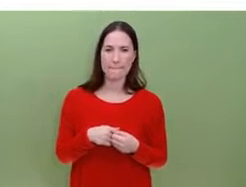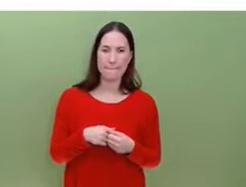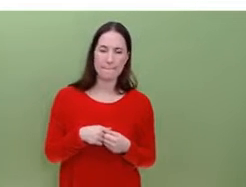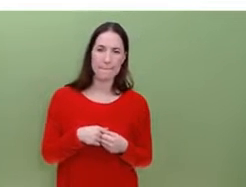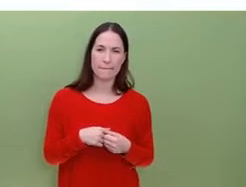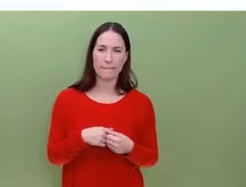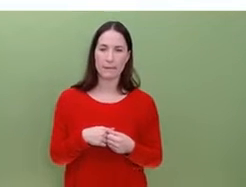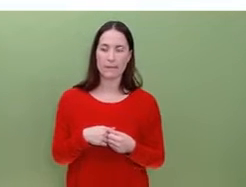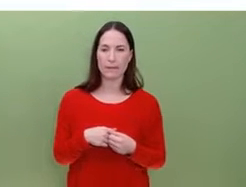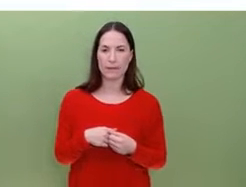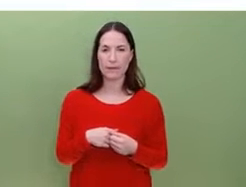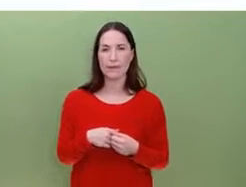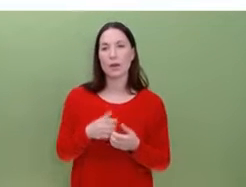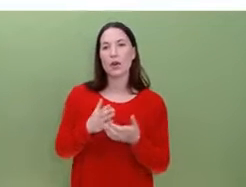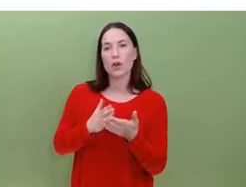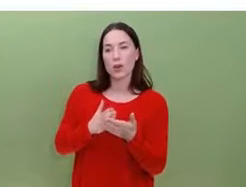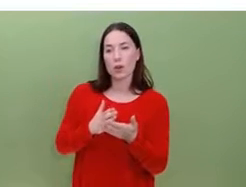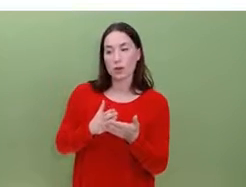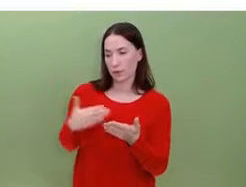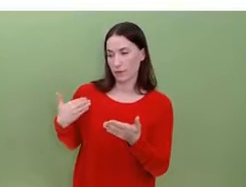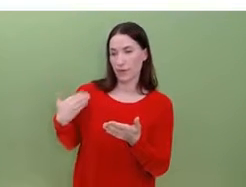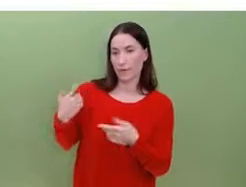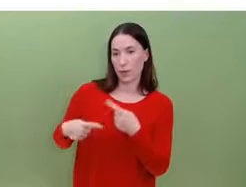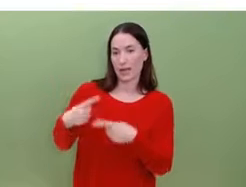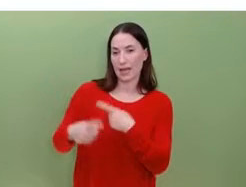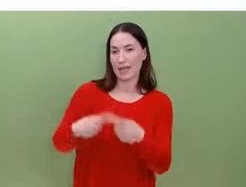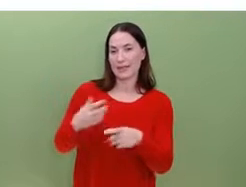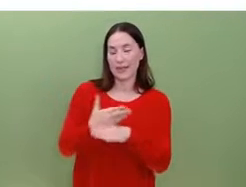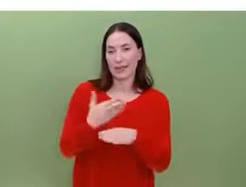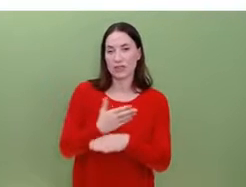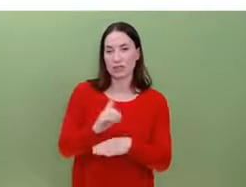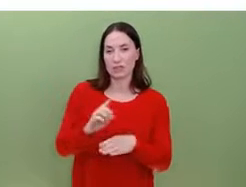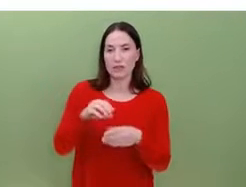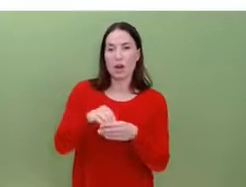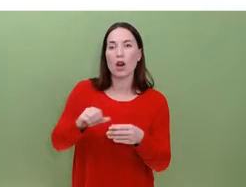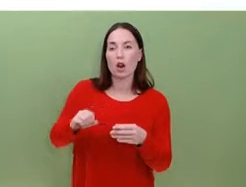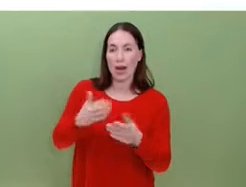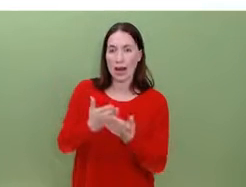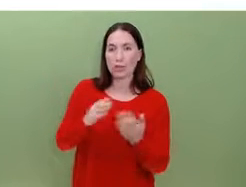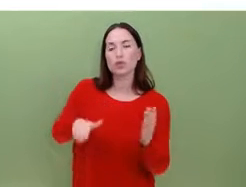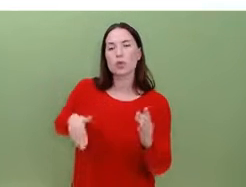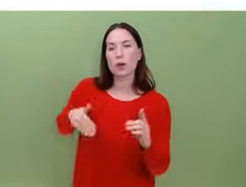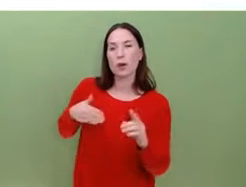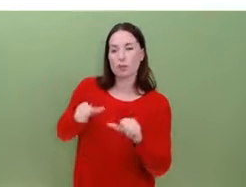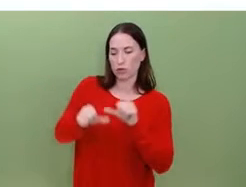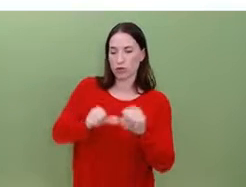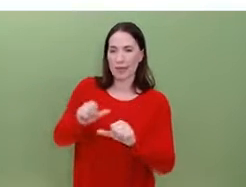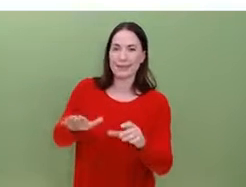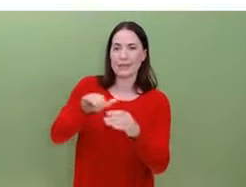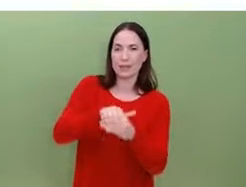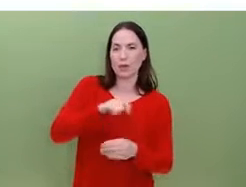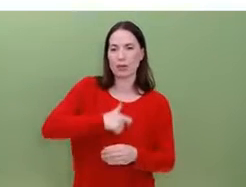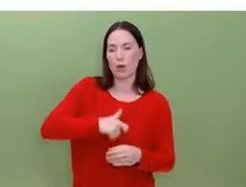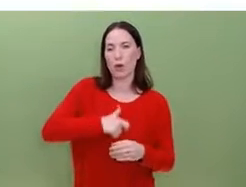actioned over the years in terms of the CWP role is progression into the role and progression into seniority, and